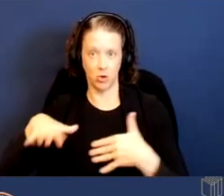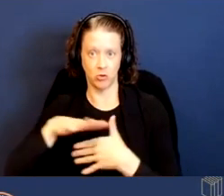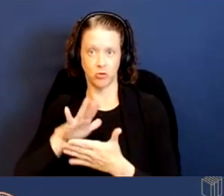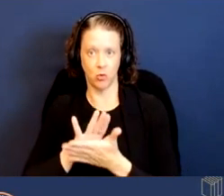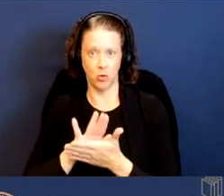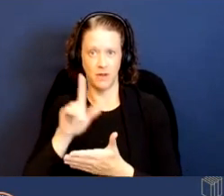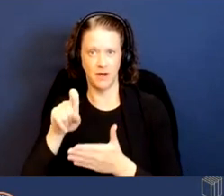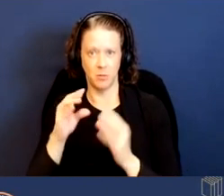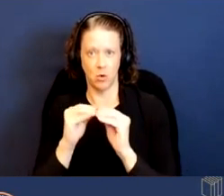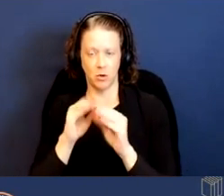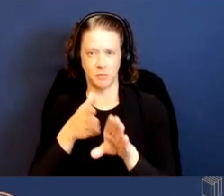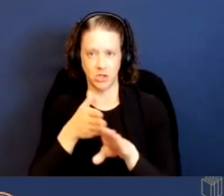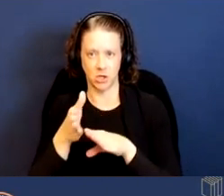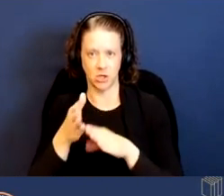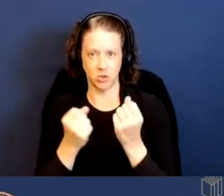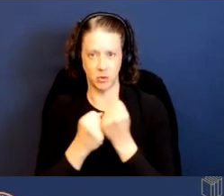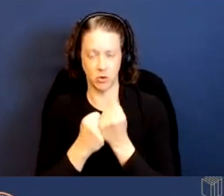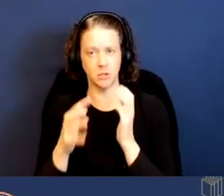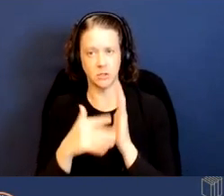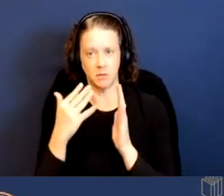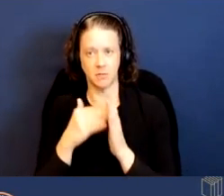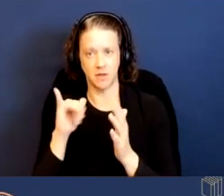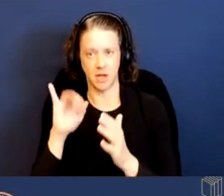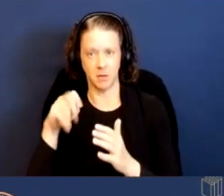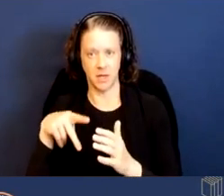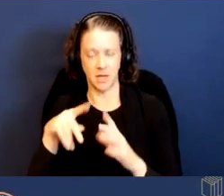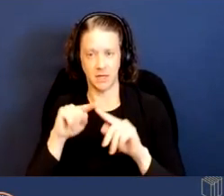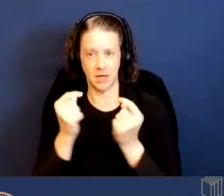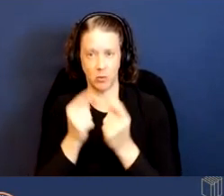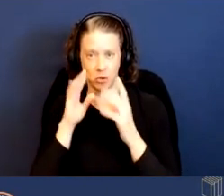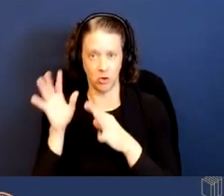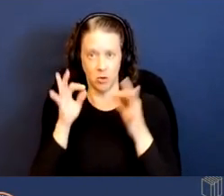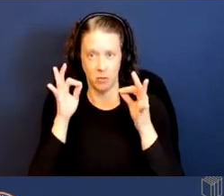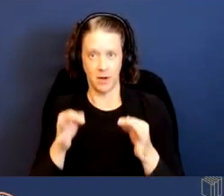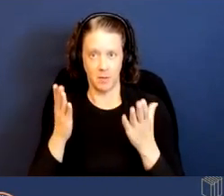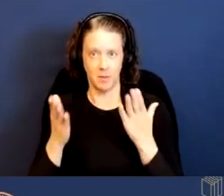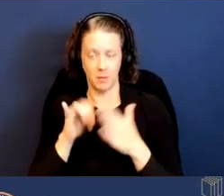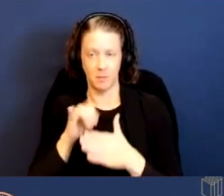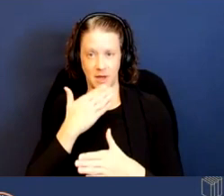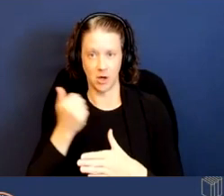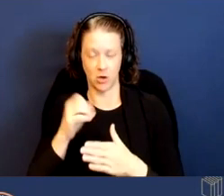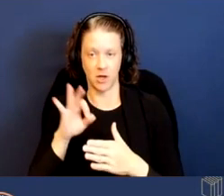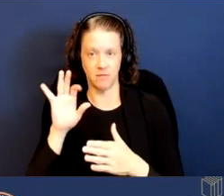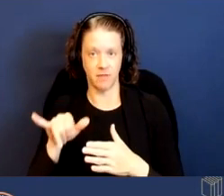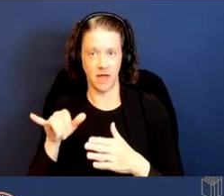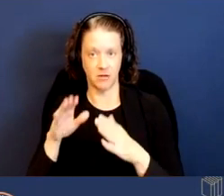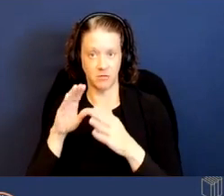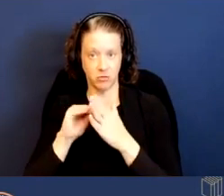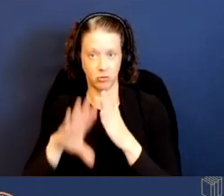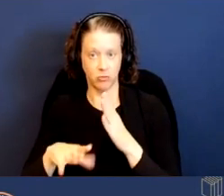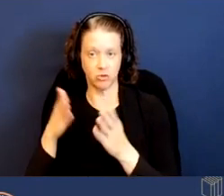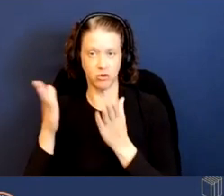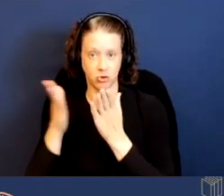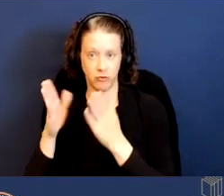support. Sometimes the IEP team will determine that maybe it would be better if this student was served by a non-public school that's